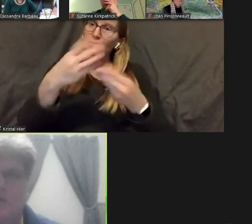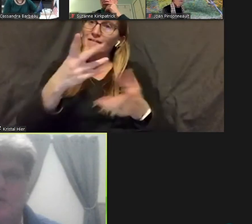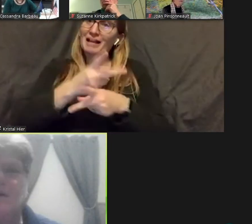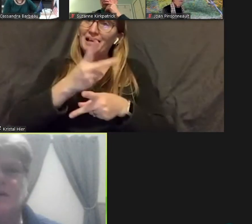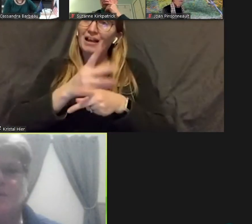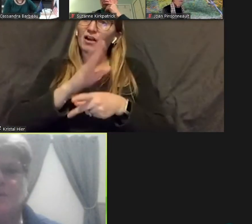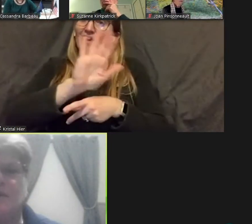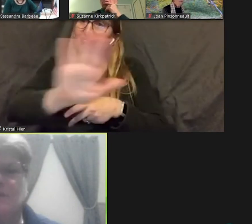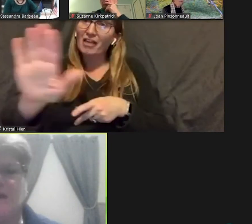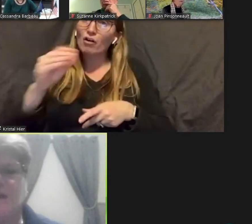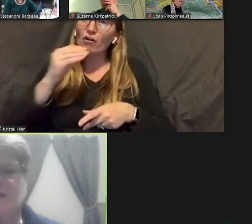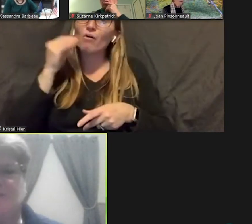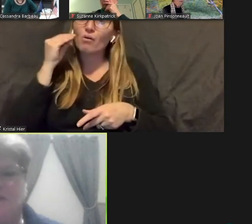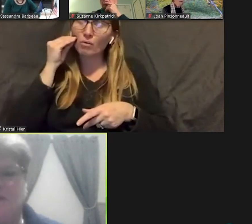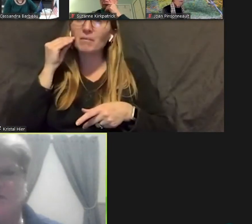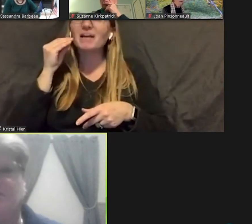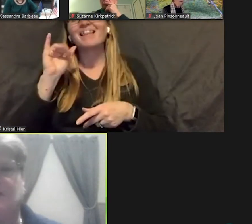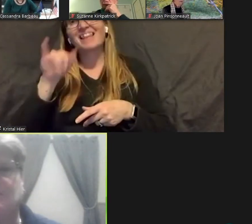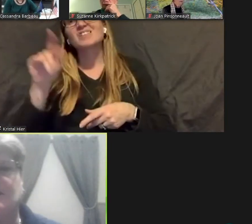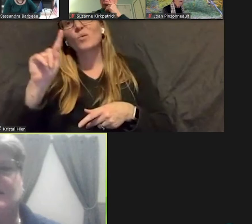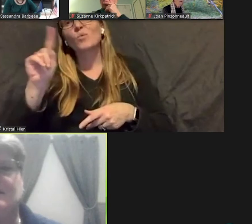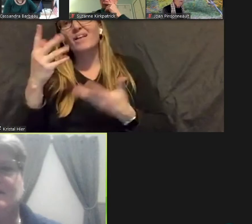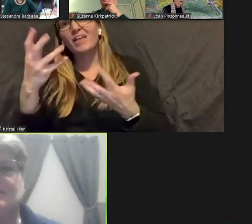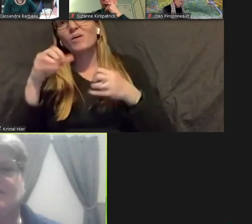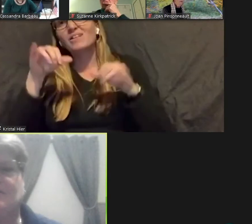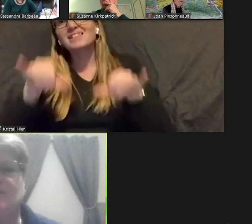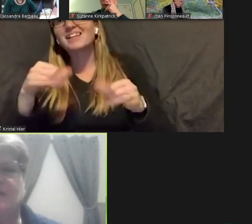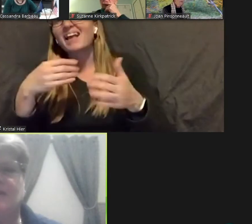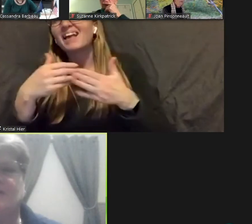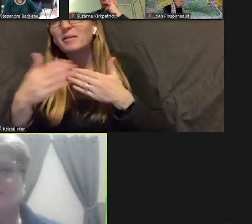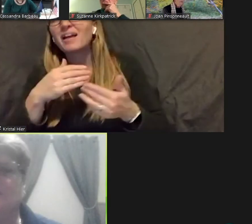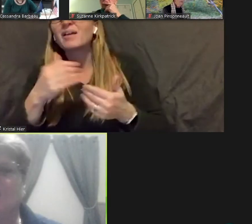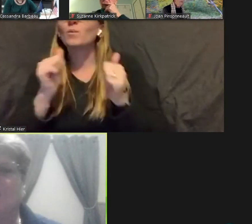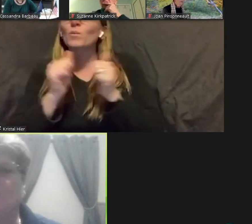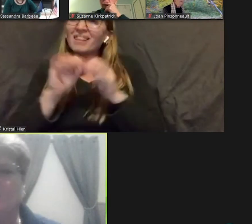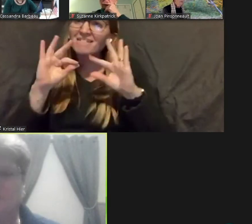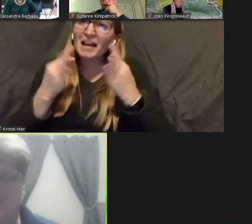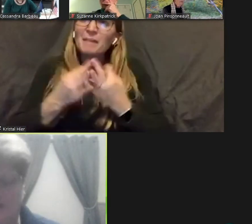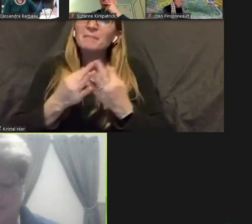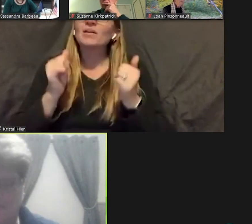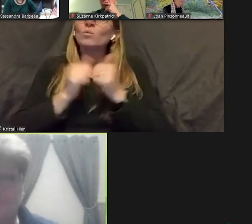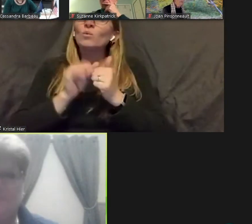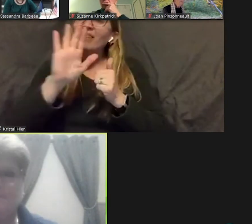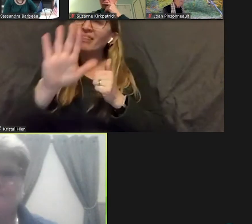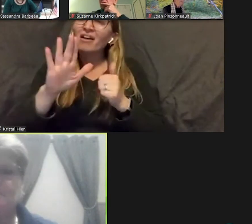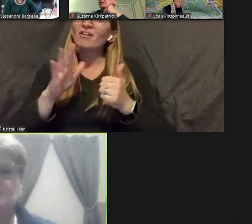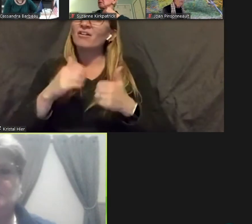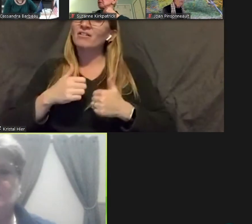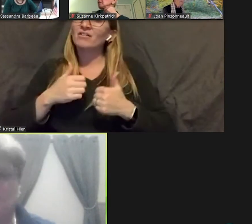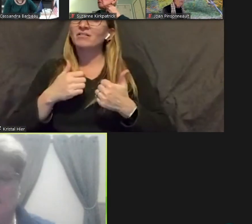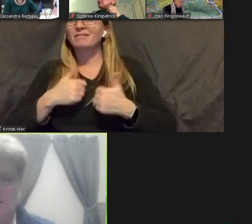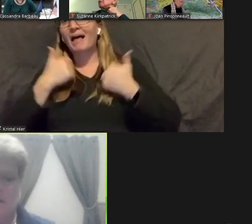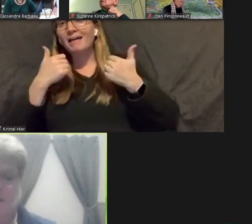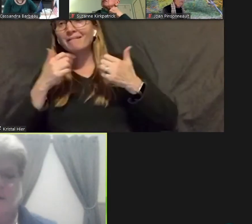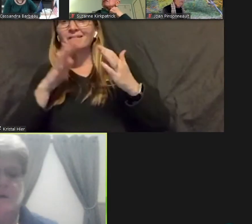in their home where they would like to be with their family, surrounded by the things that matter most to them.